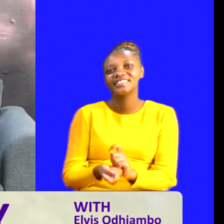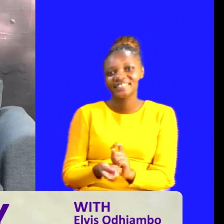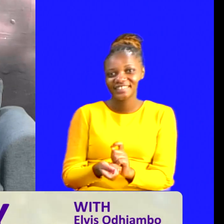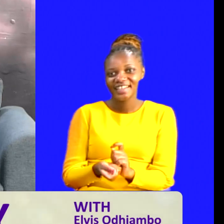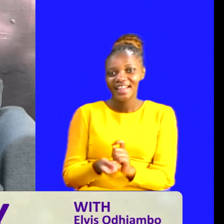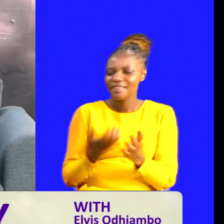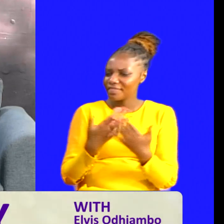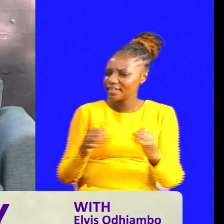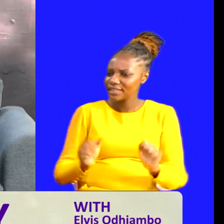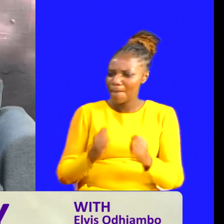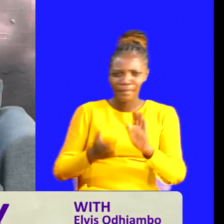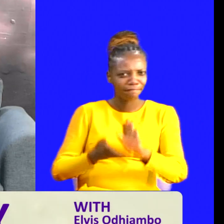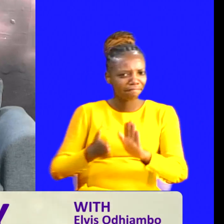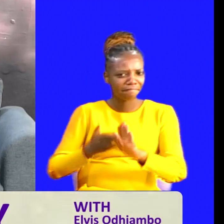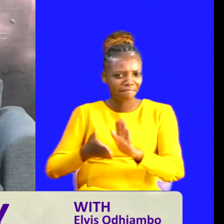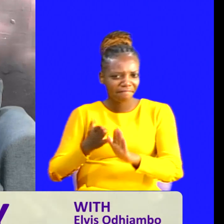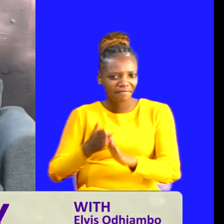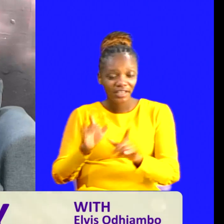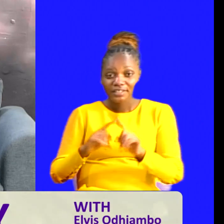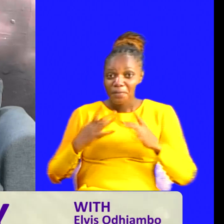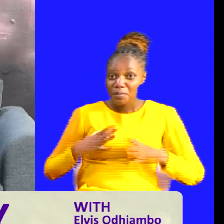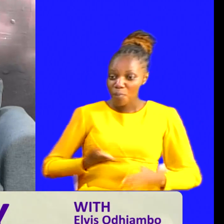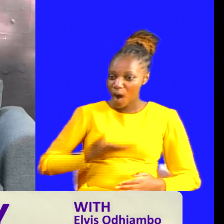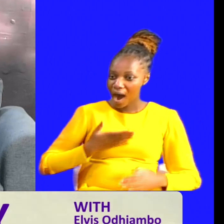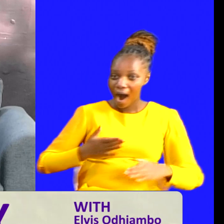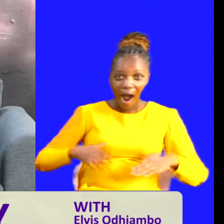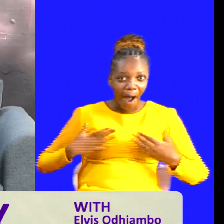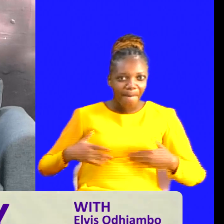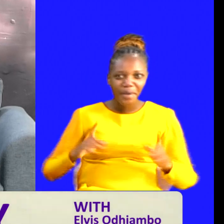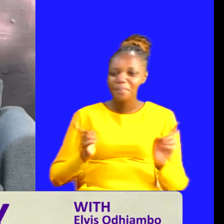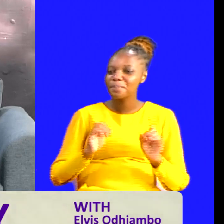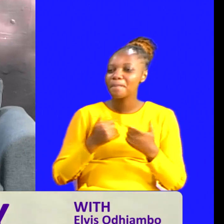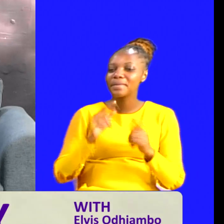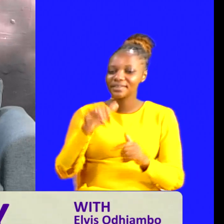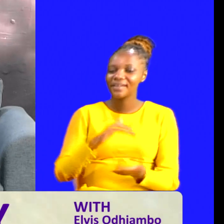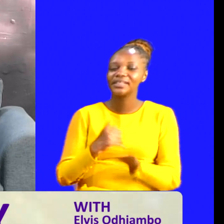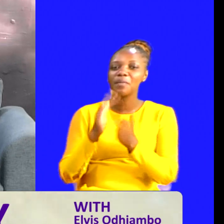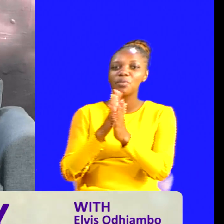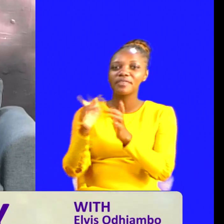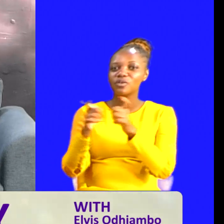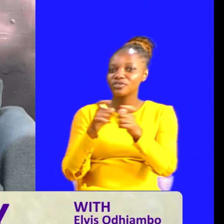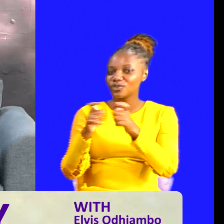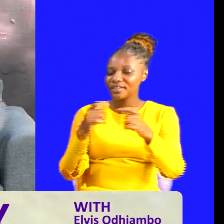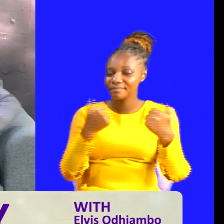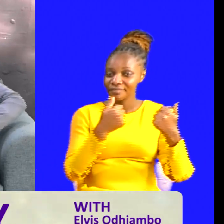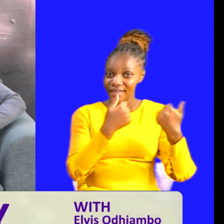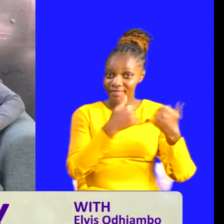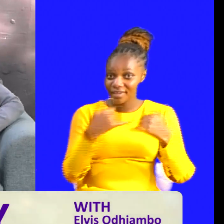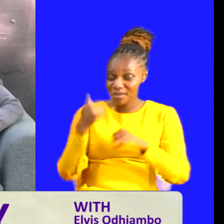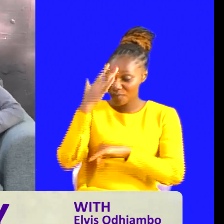fast, and many are not, happy with it. But then again, it helps with controlling the game as well,